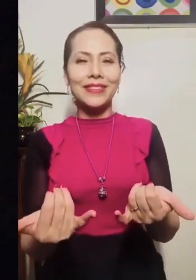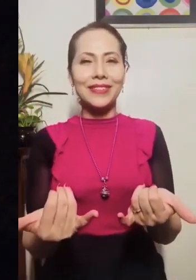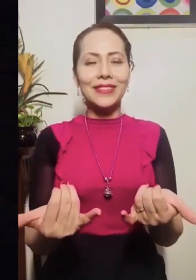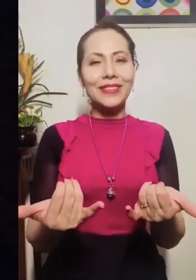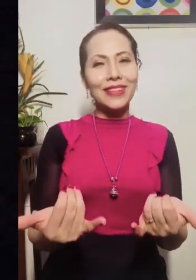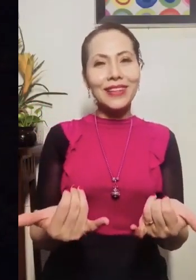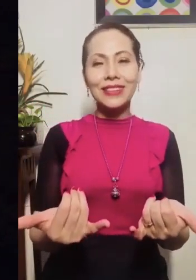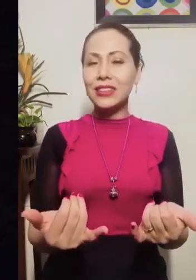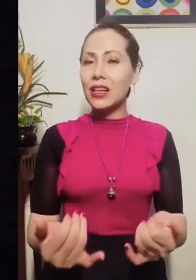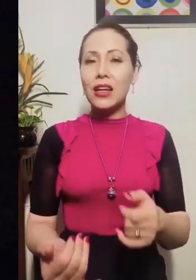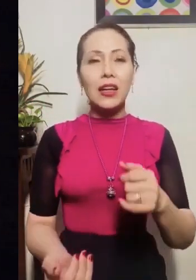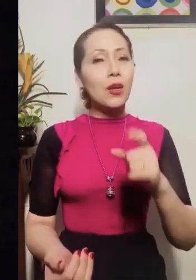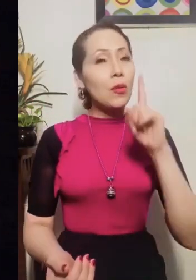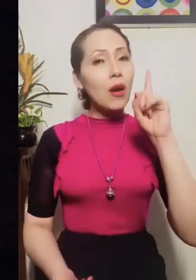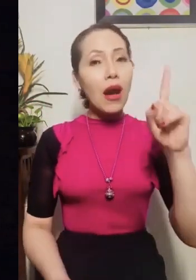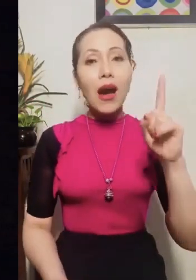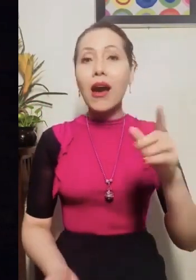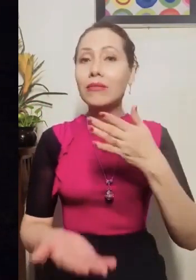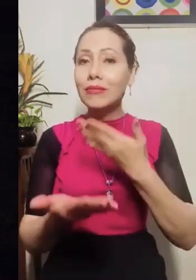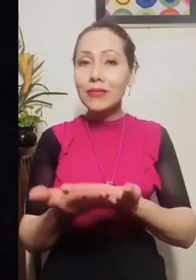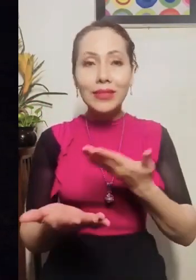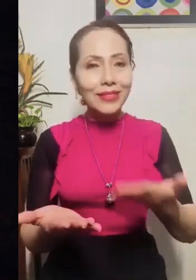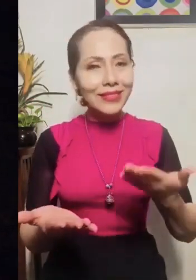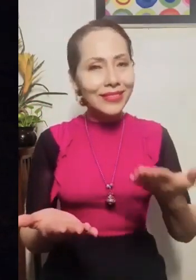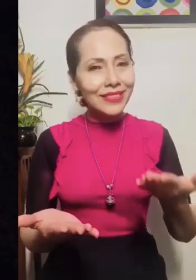remains. Yes, one